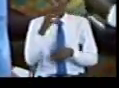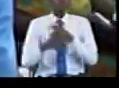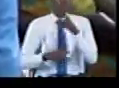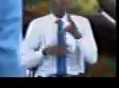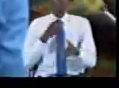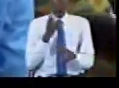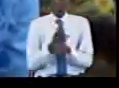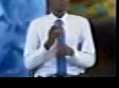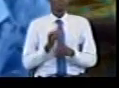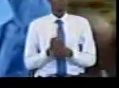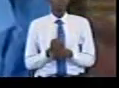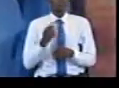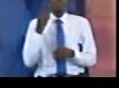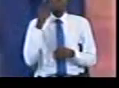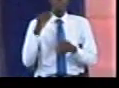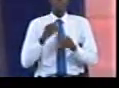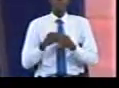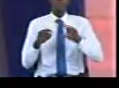Look at